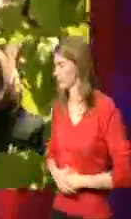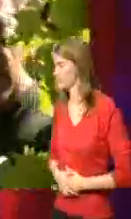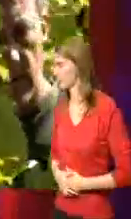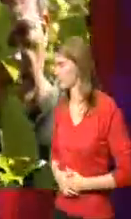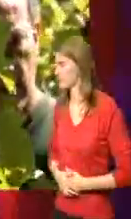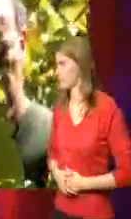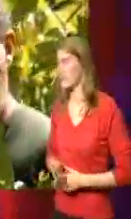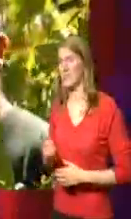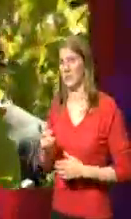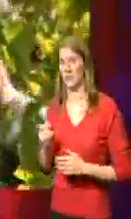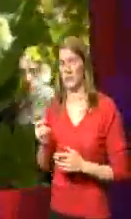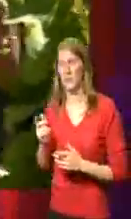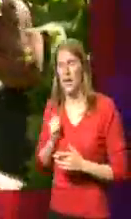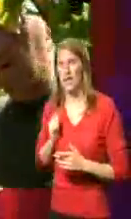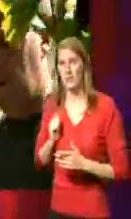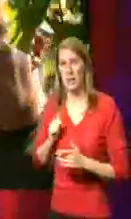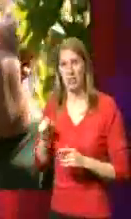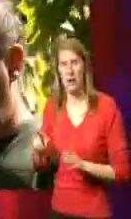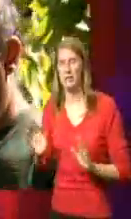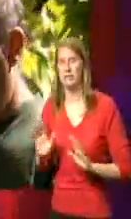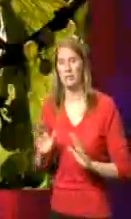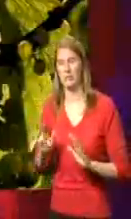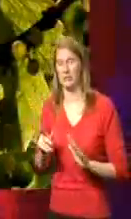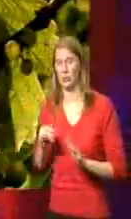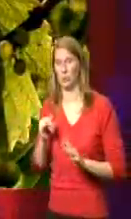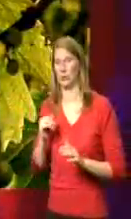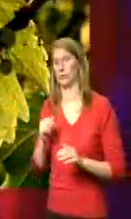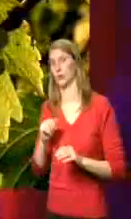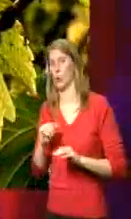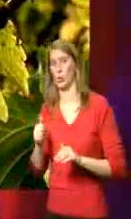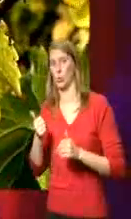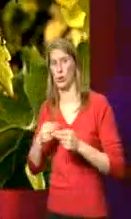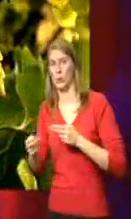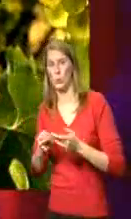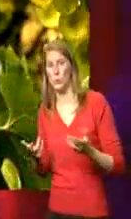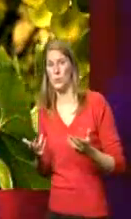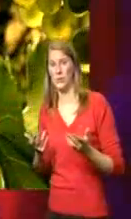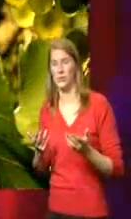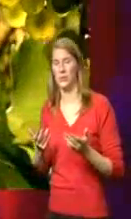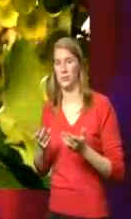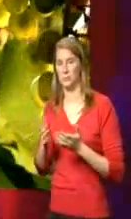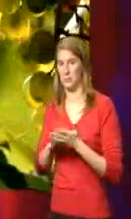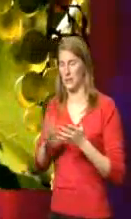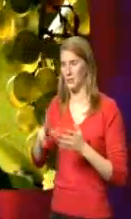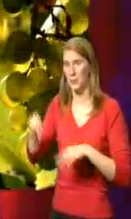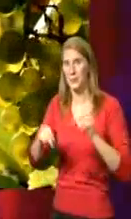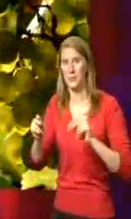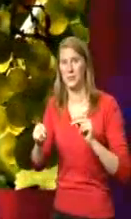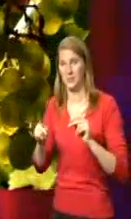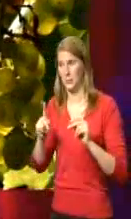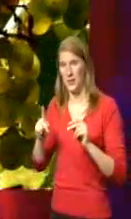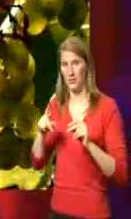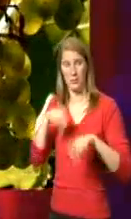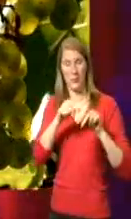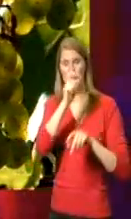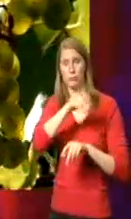If they have to pick now, they're just not ready. They still need a press, pickers, and decent weather to harvest. I'm getting more and